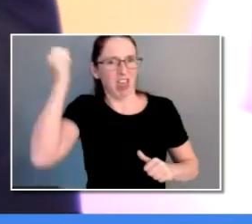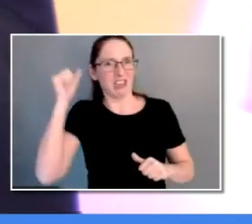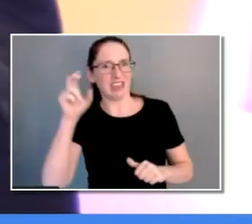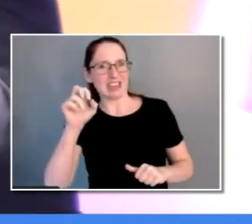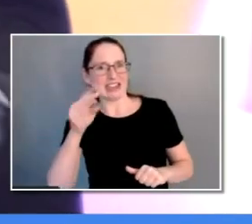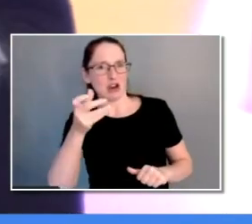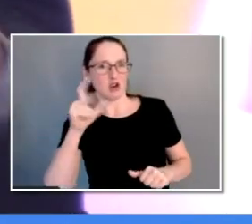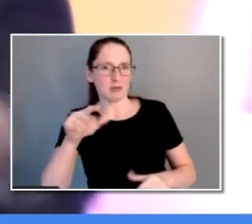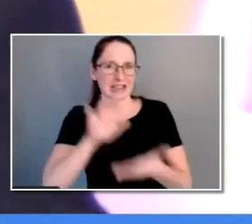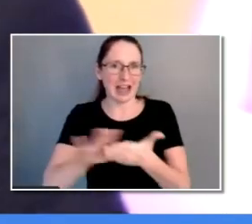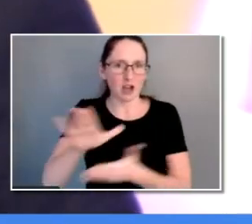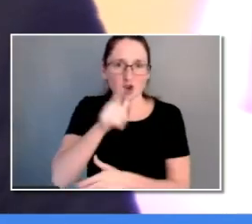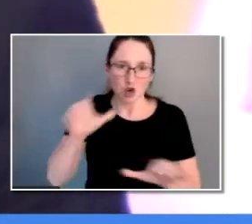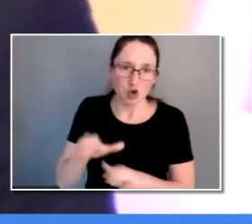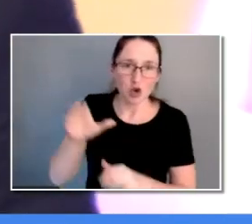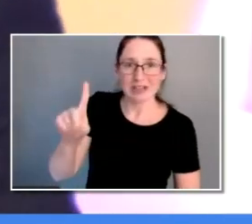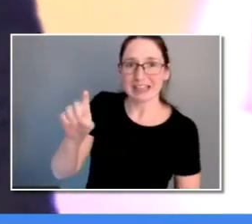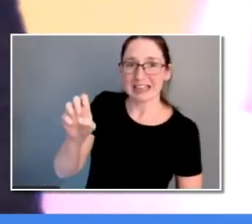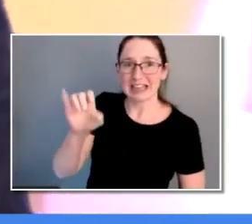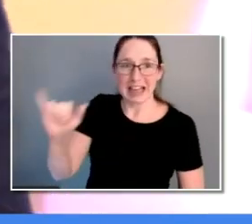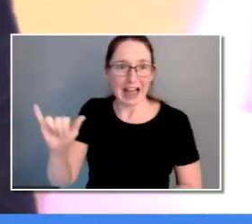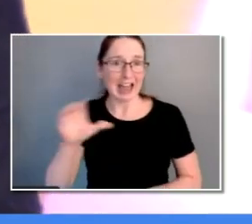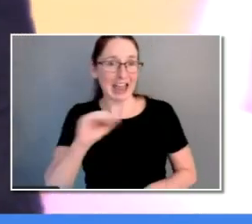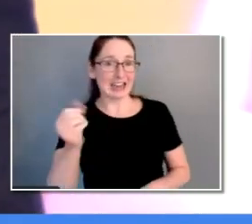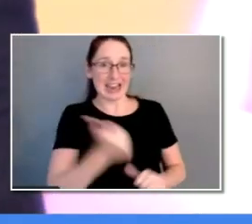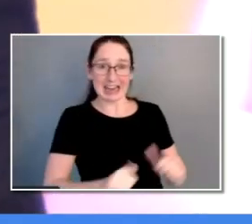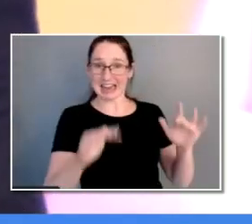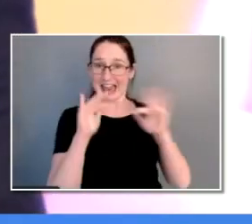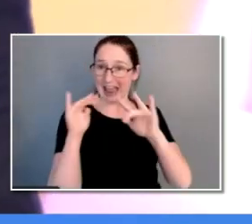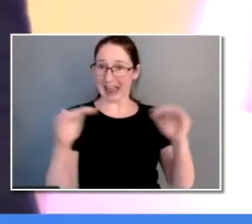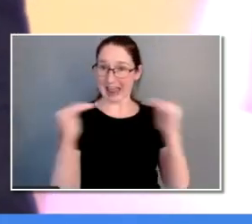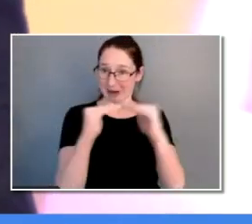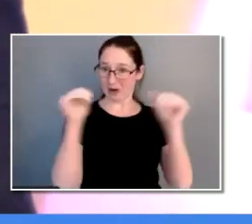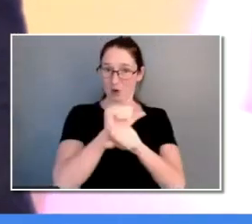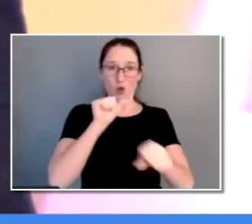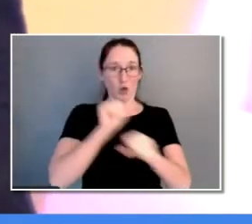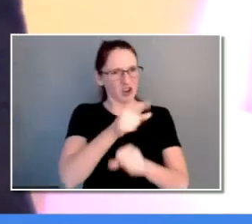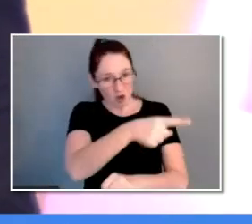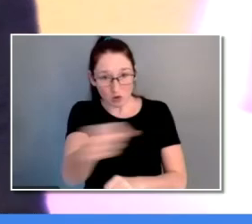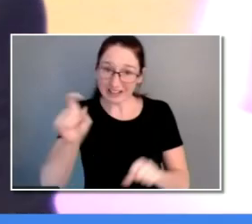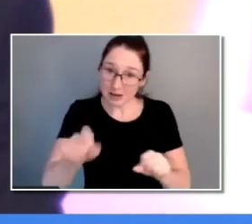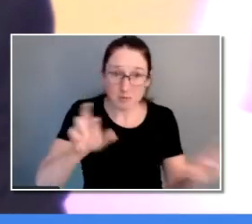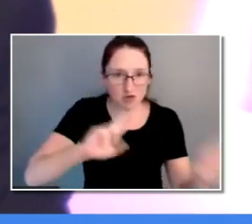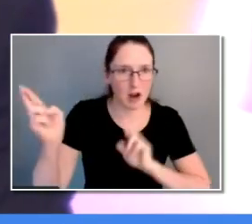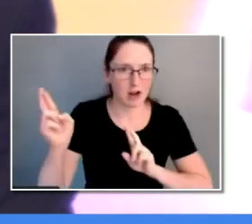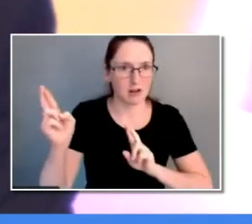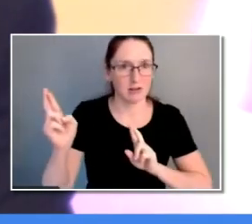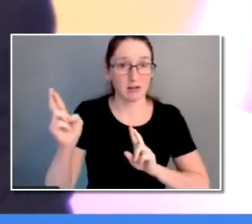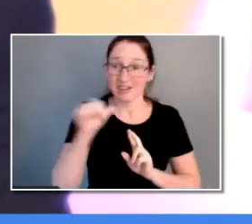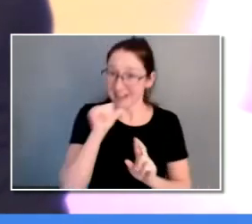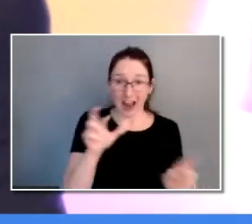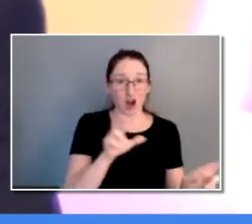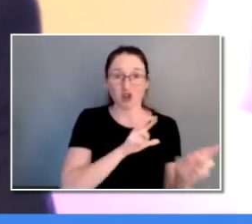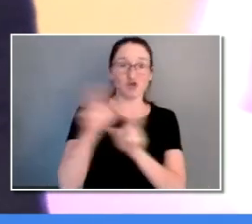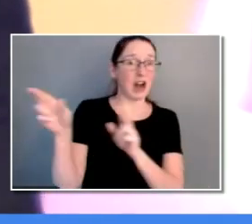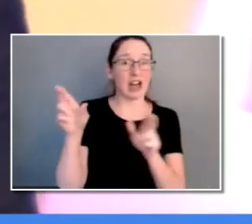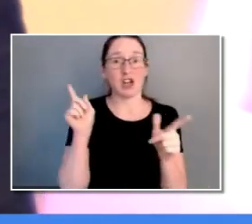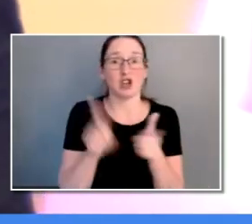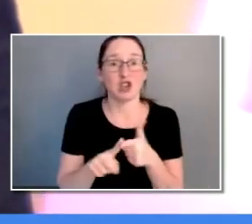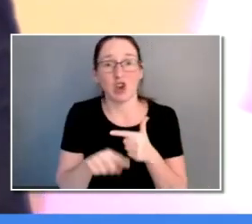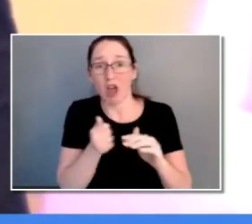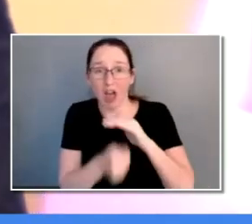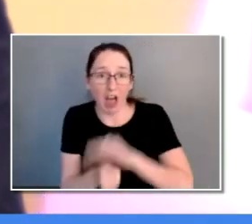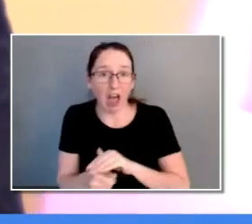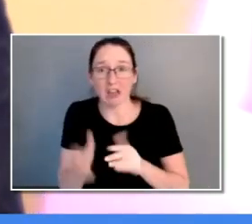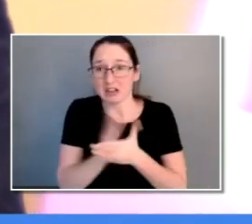kind of equity work at all, so y'all better be ready. and not ready to capitulate like some folks already are.